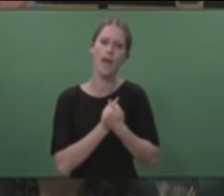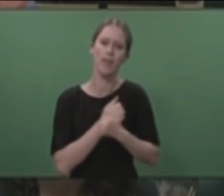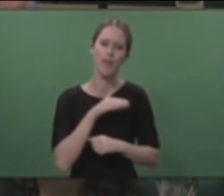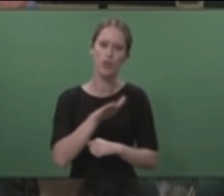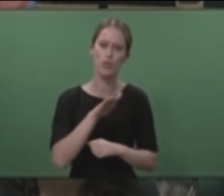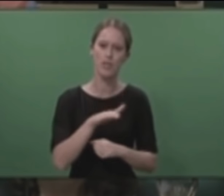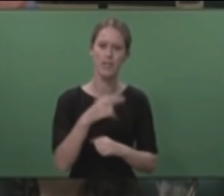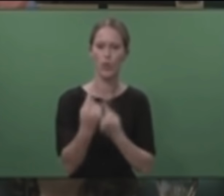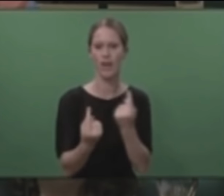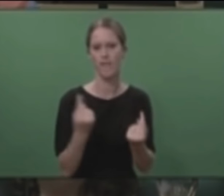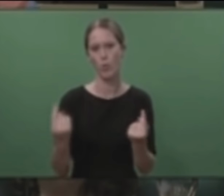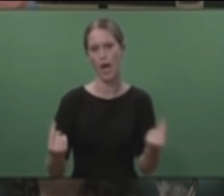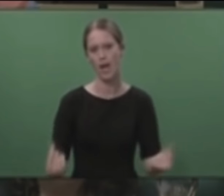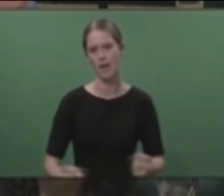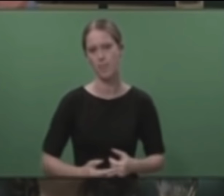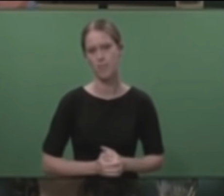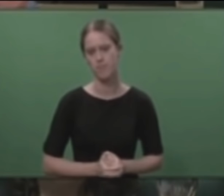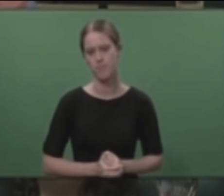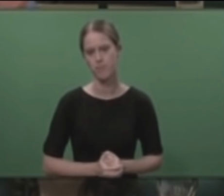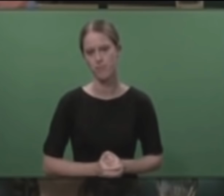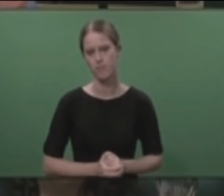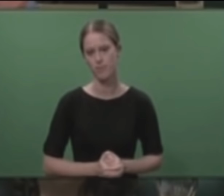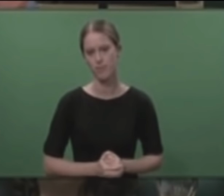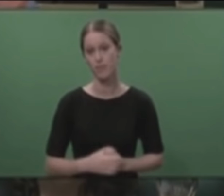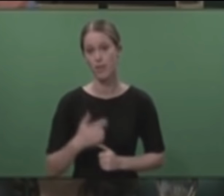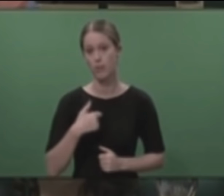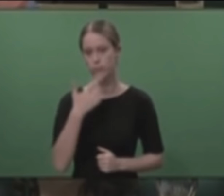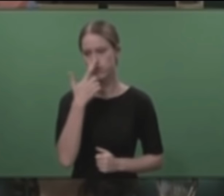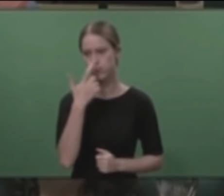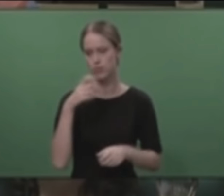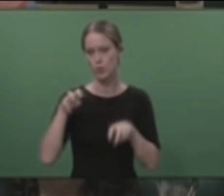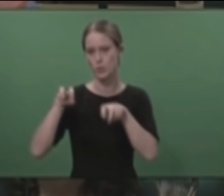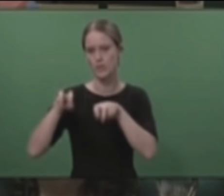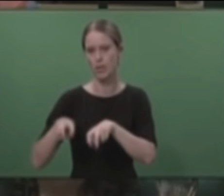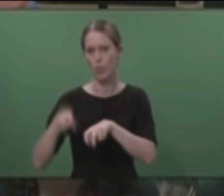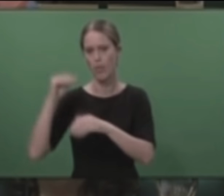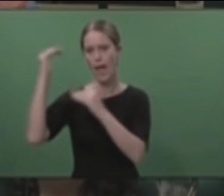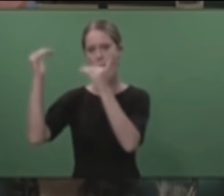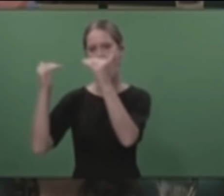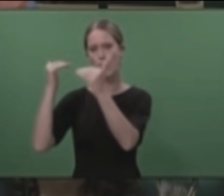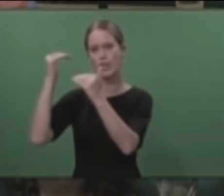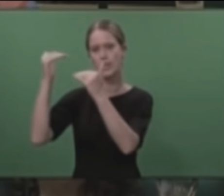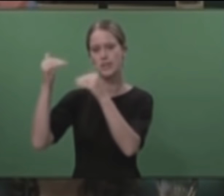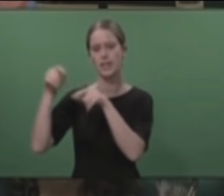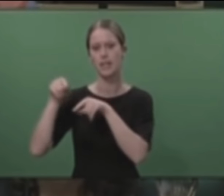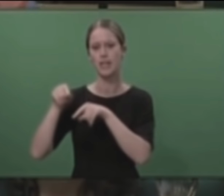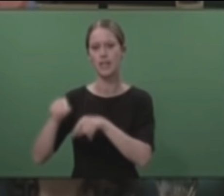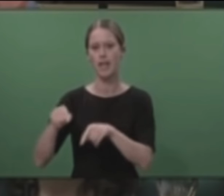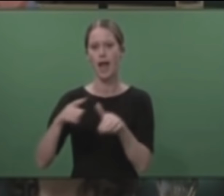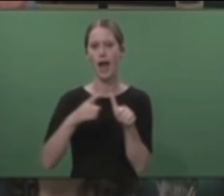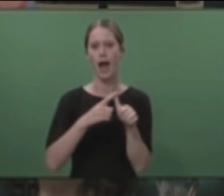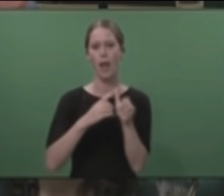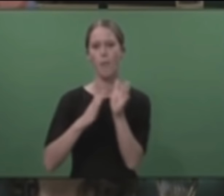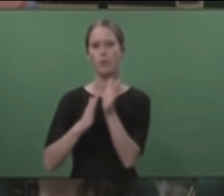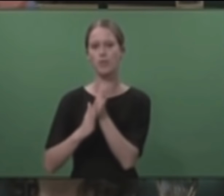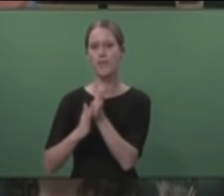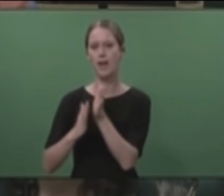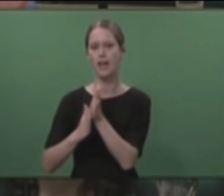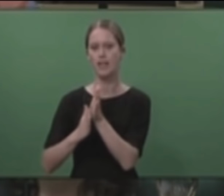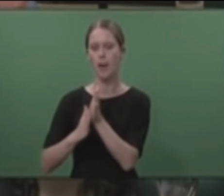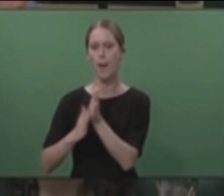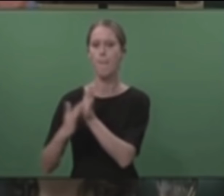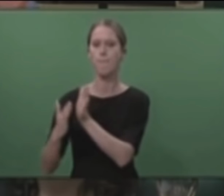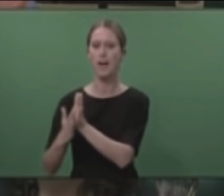for everyone. I was privileged to sit with the elders at the Al Mustafa Jamia